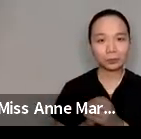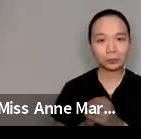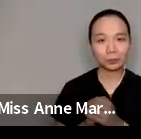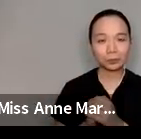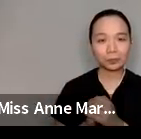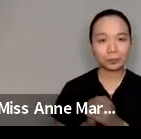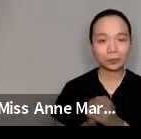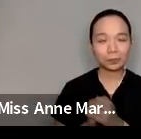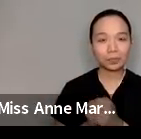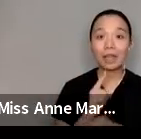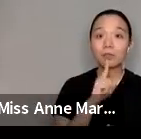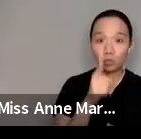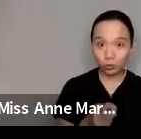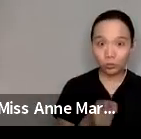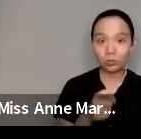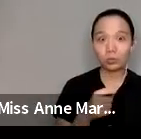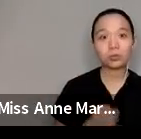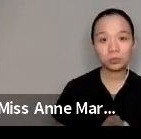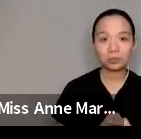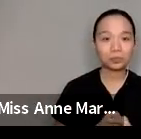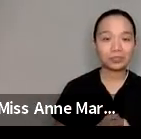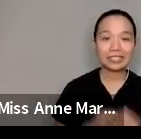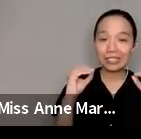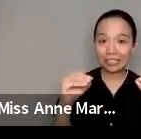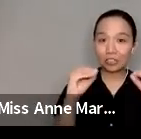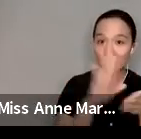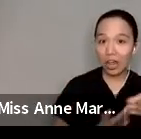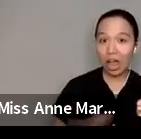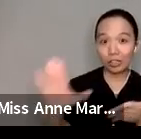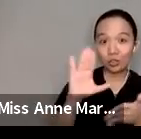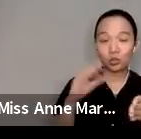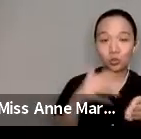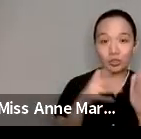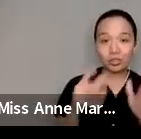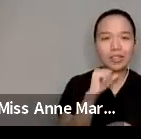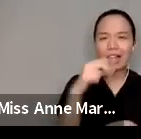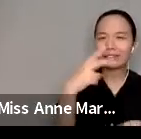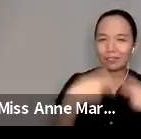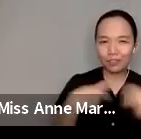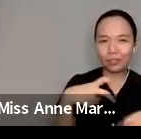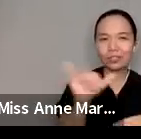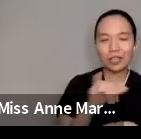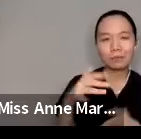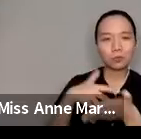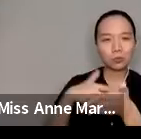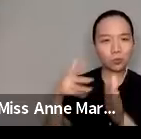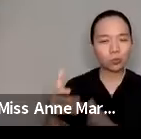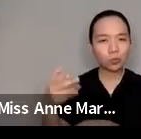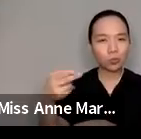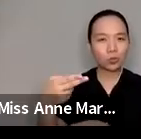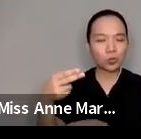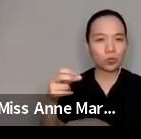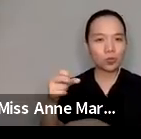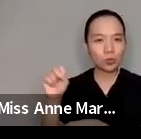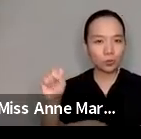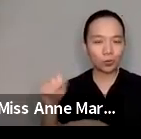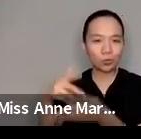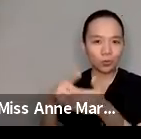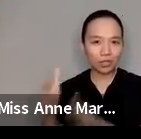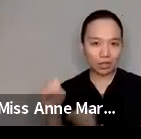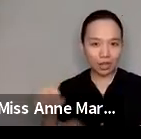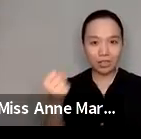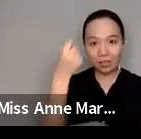it's actually true. Teaching college students is not as difficult as teaching school students. They can understand